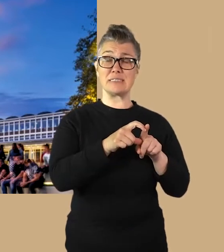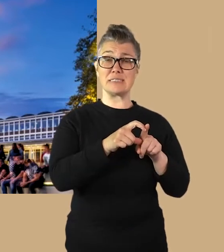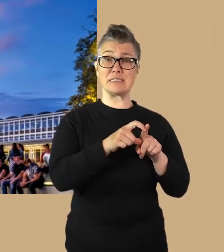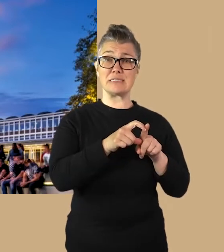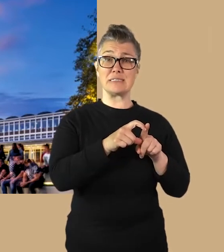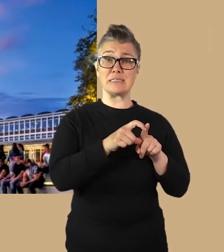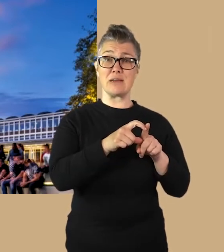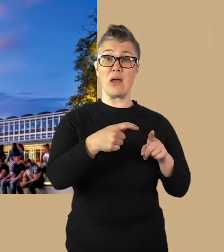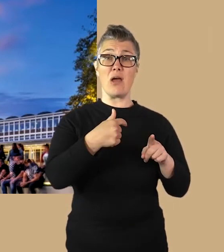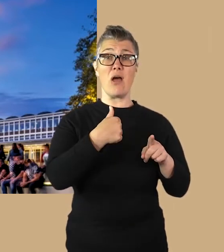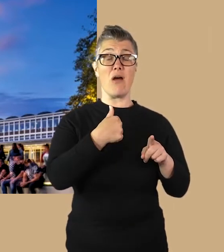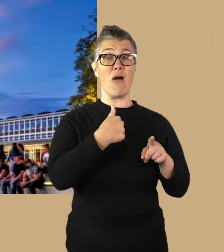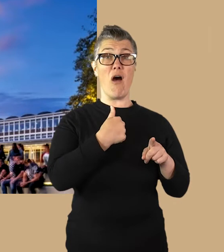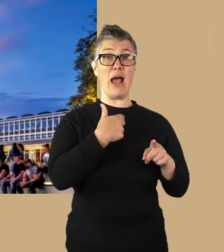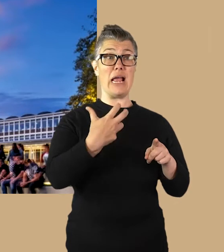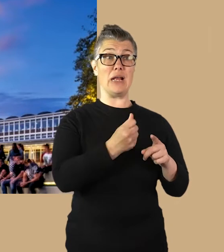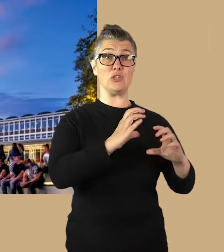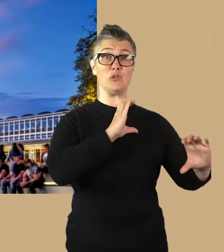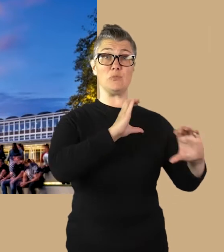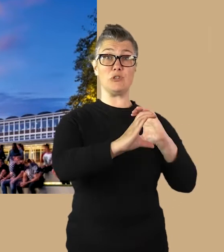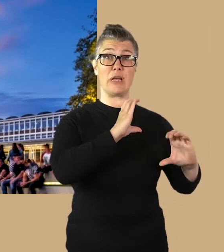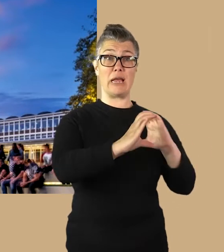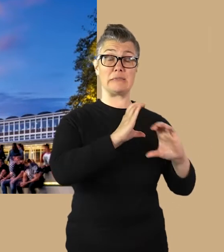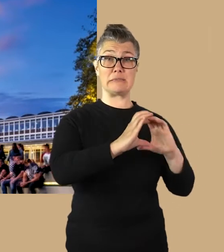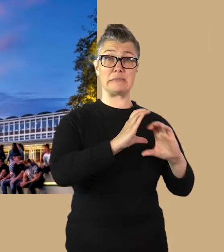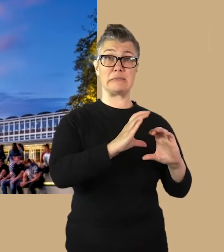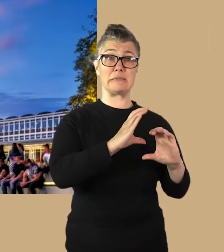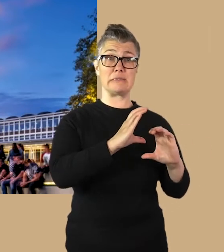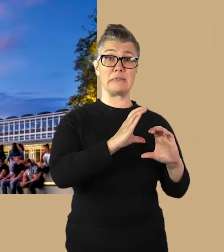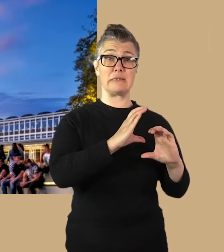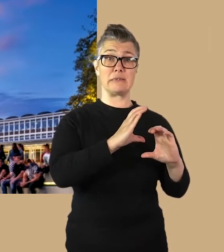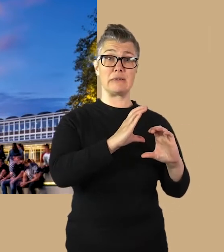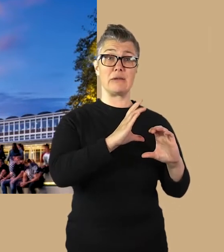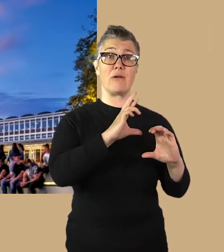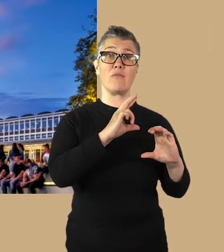I was the main communicator for my parents who were